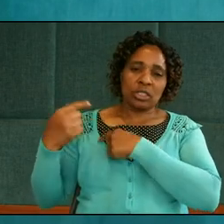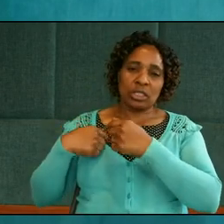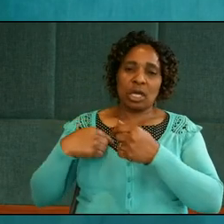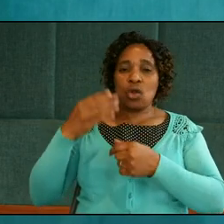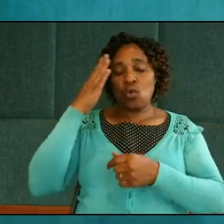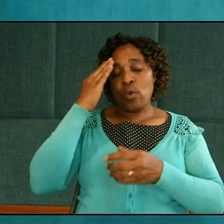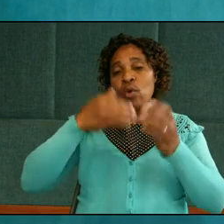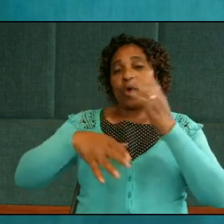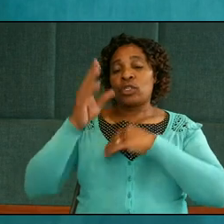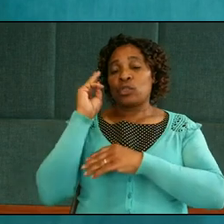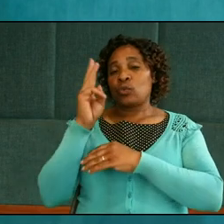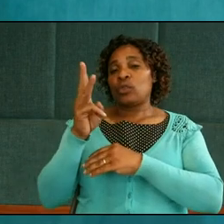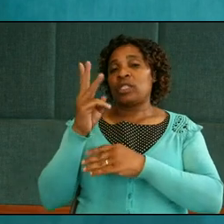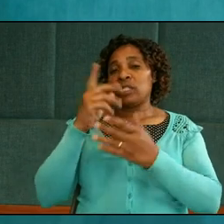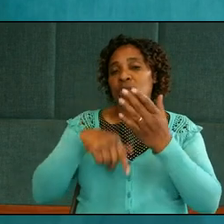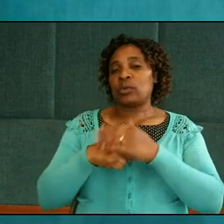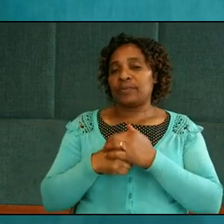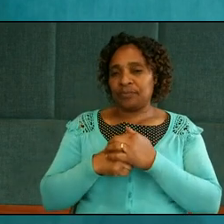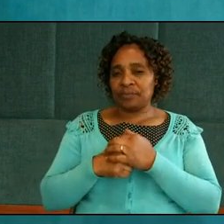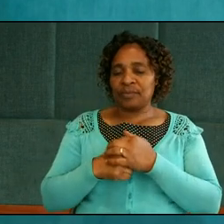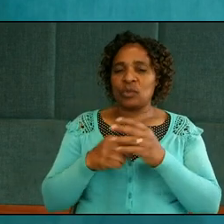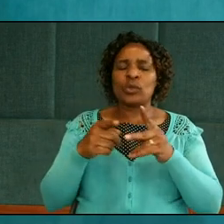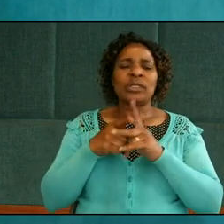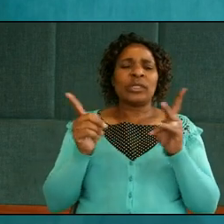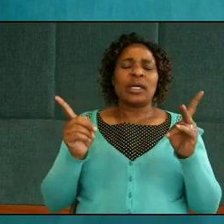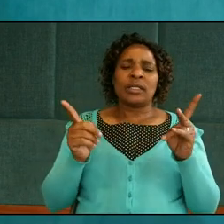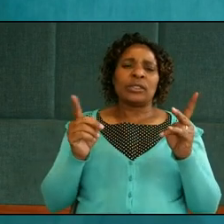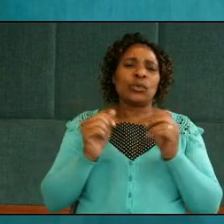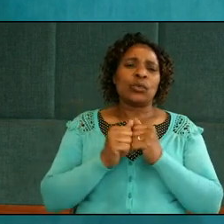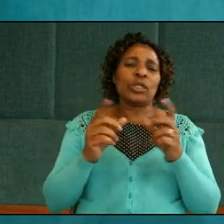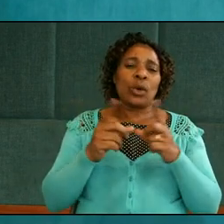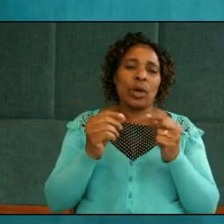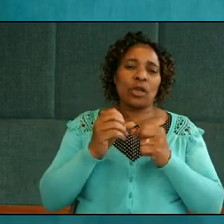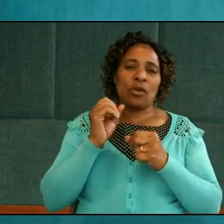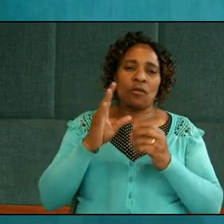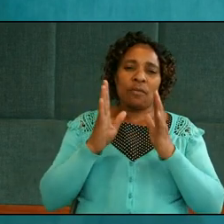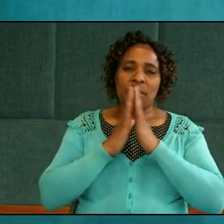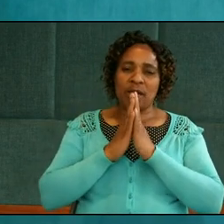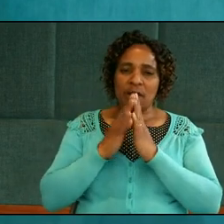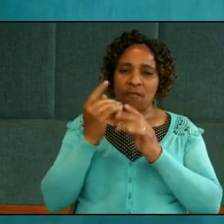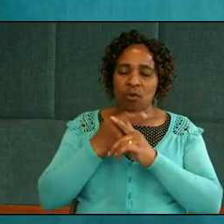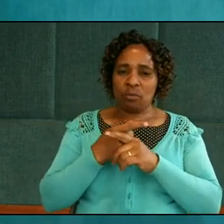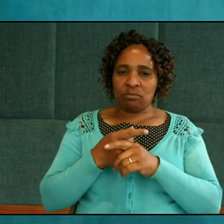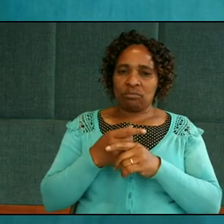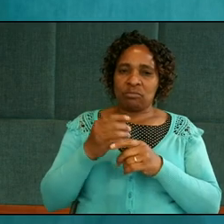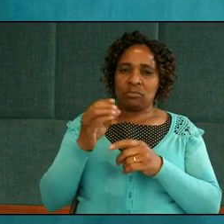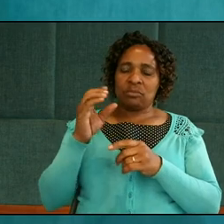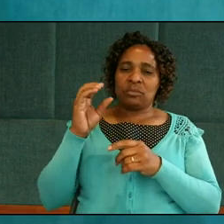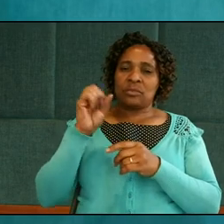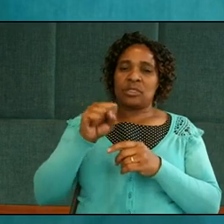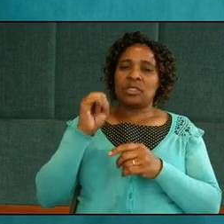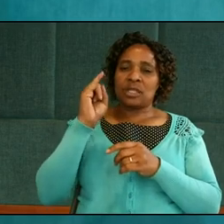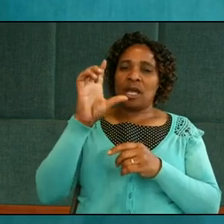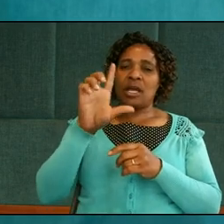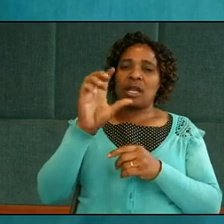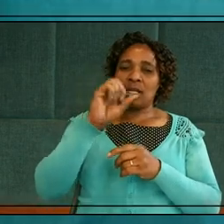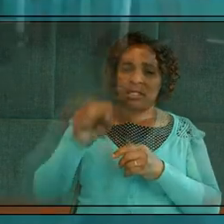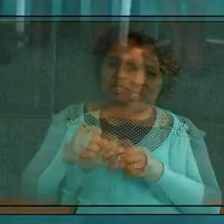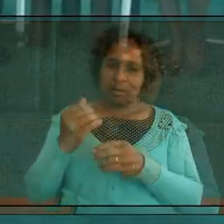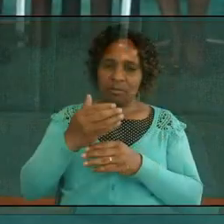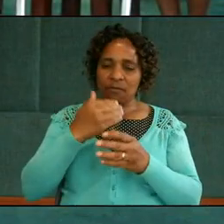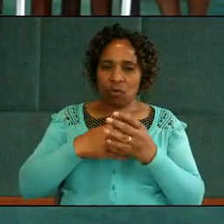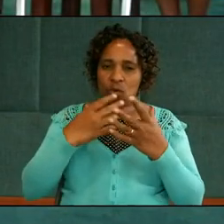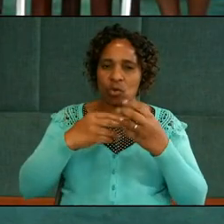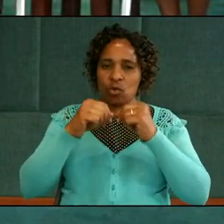God's will is, we'd like to start with a word of prayer from Silas before we proceed.